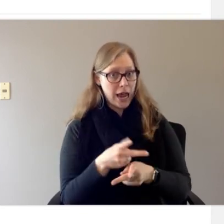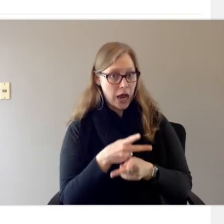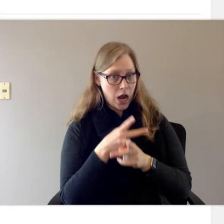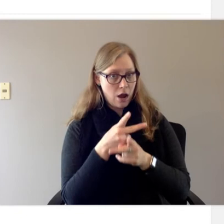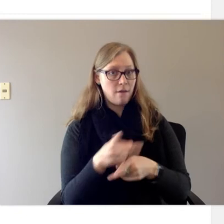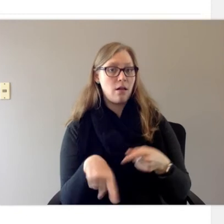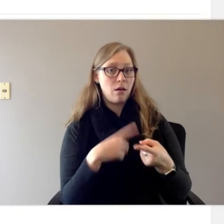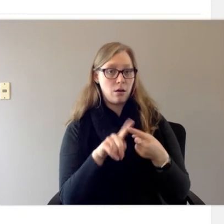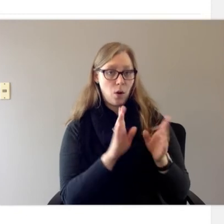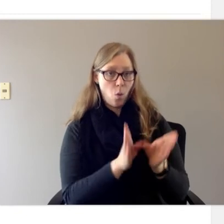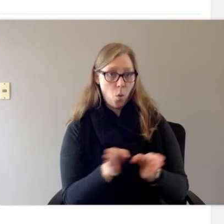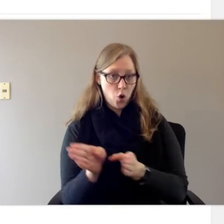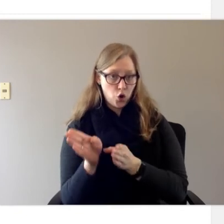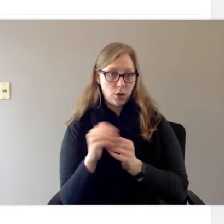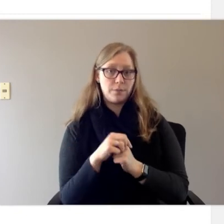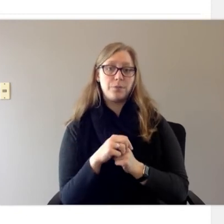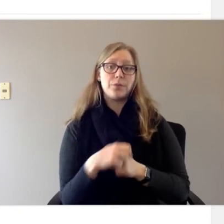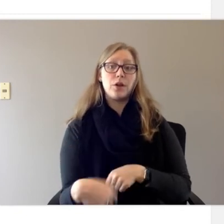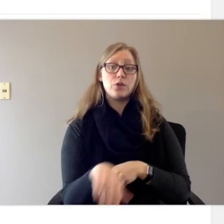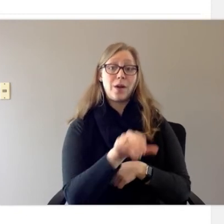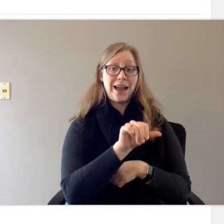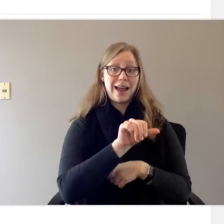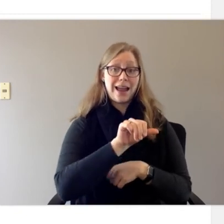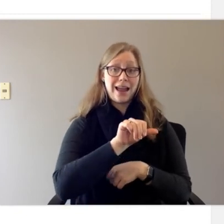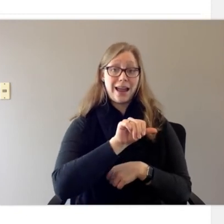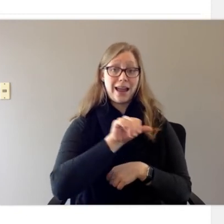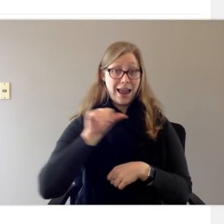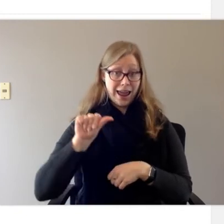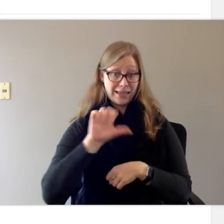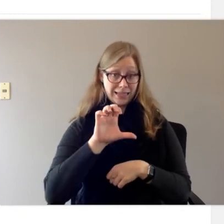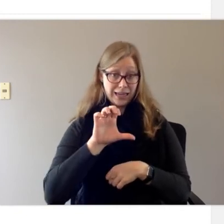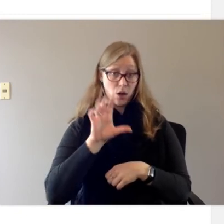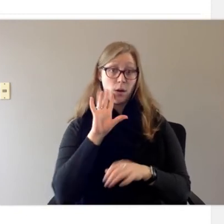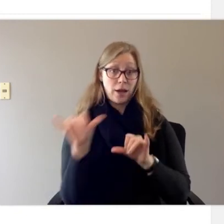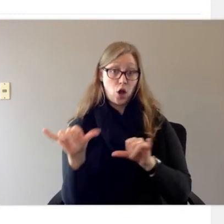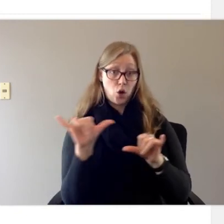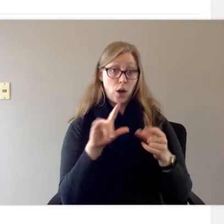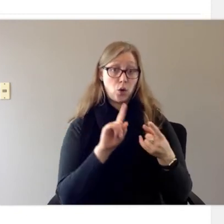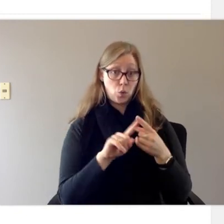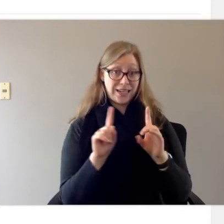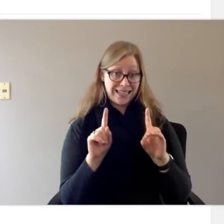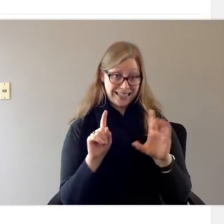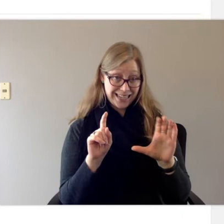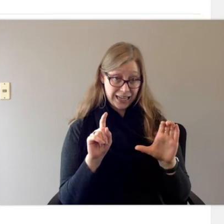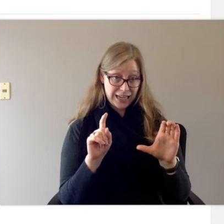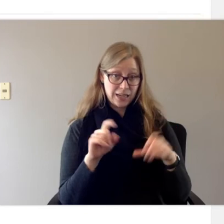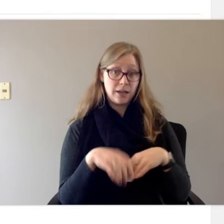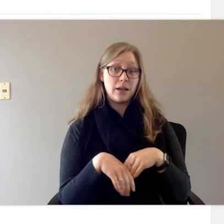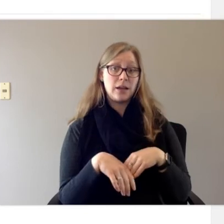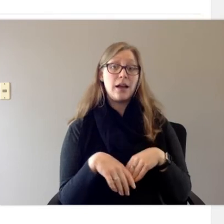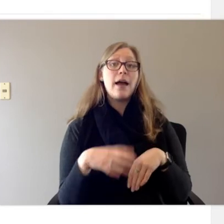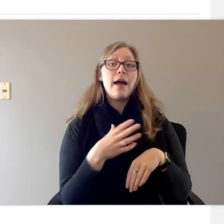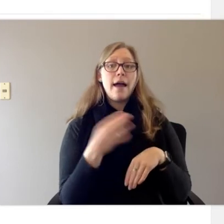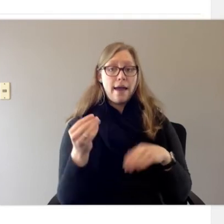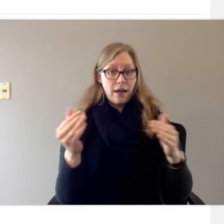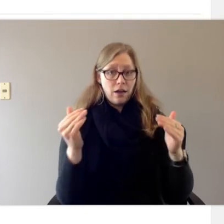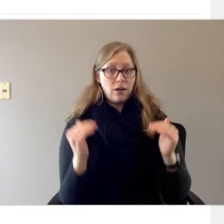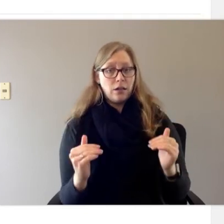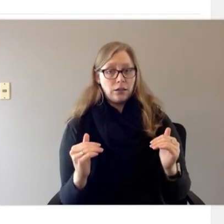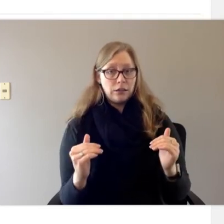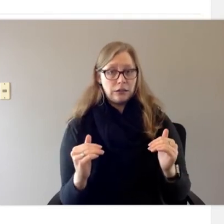be congruent to DC. And similarly, I can say them both at the same time to save us some